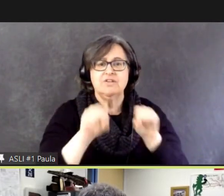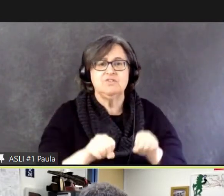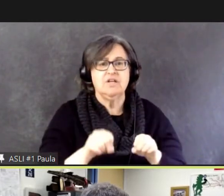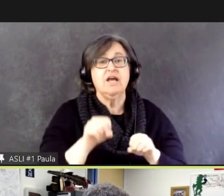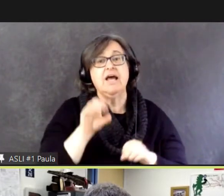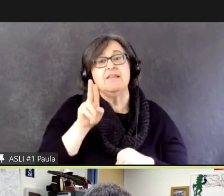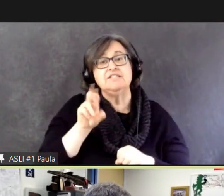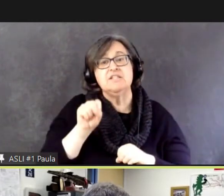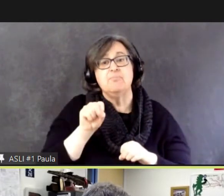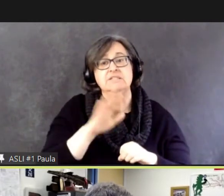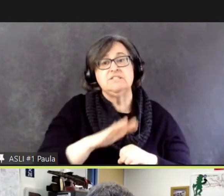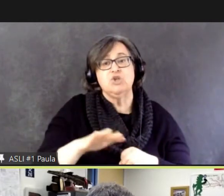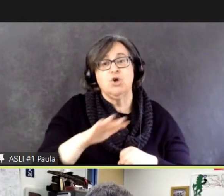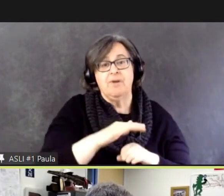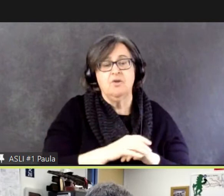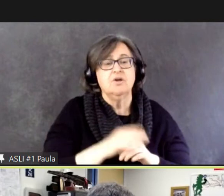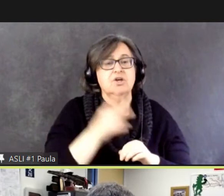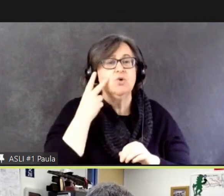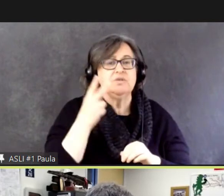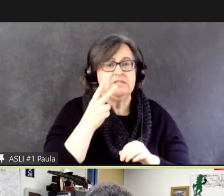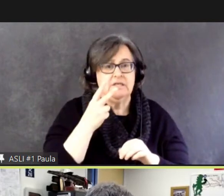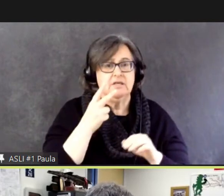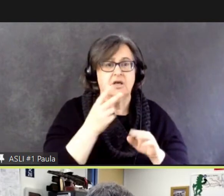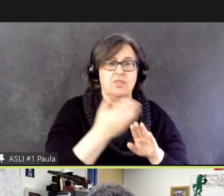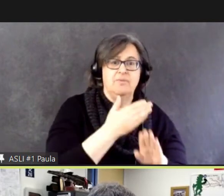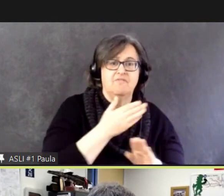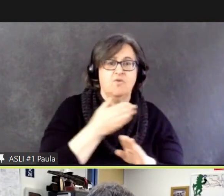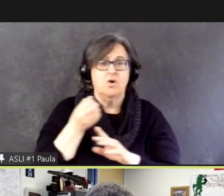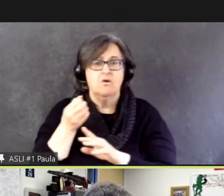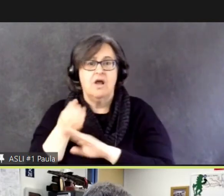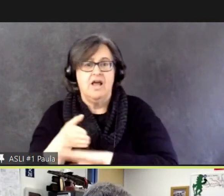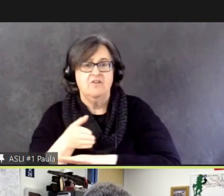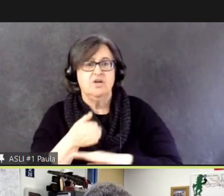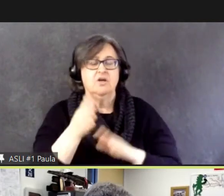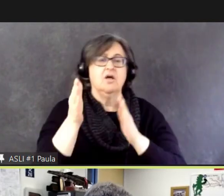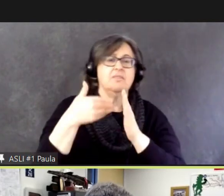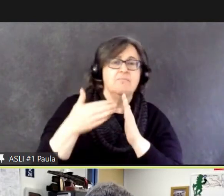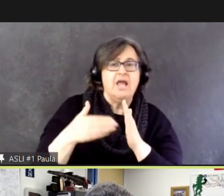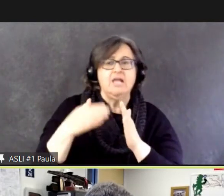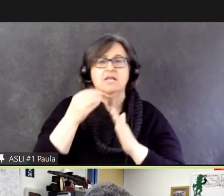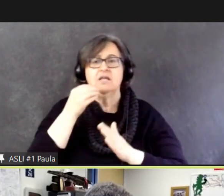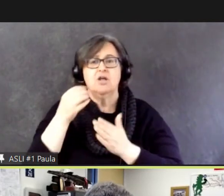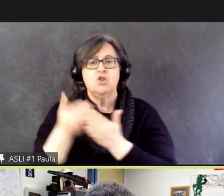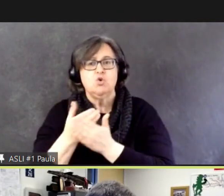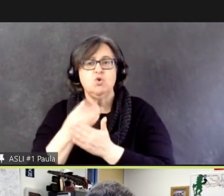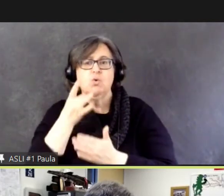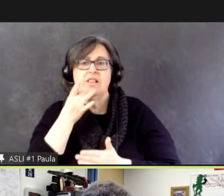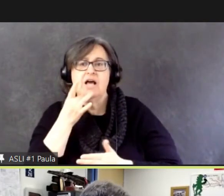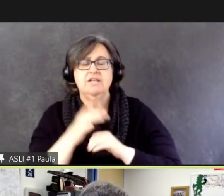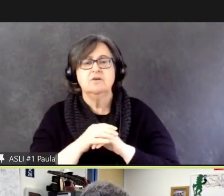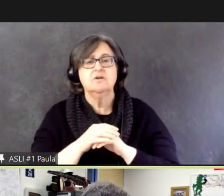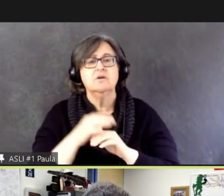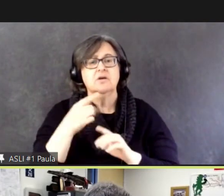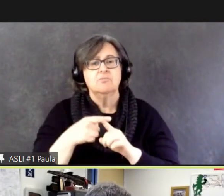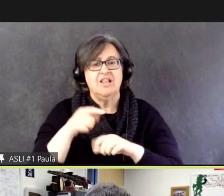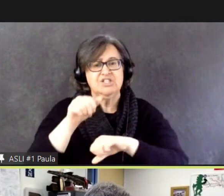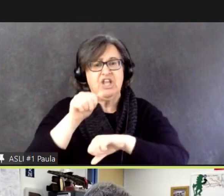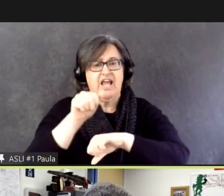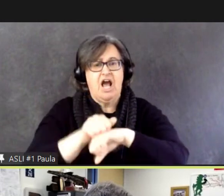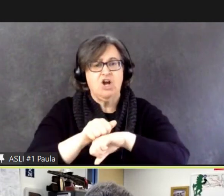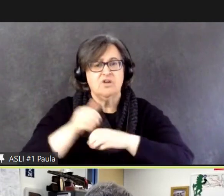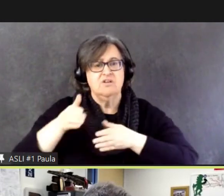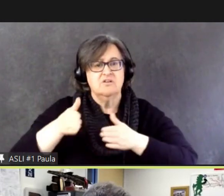terminal right outside. You can kind of see the impact of the before after of the painting, the lighting upgrade, as well as concrete repair in that bus